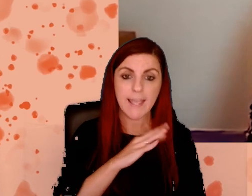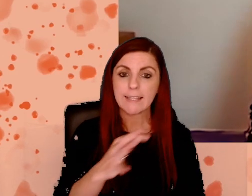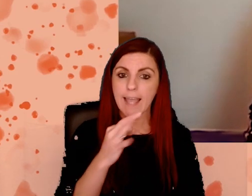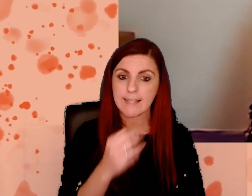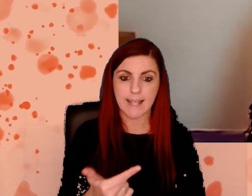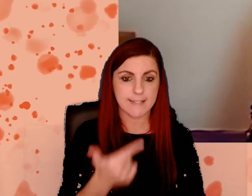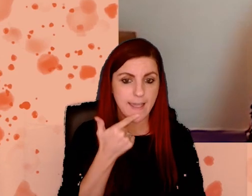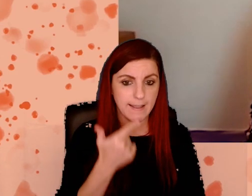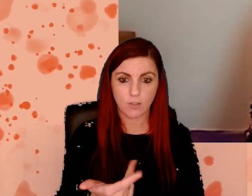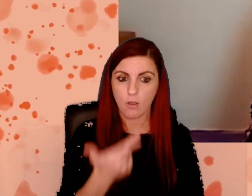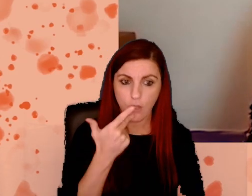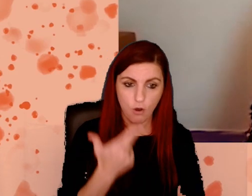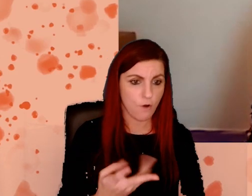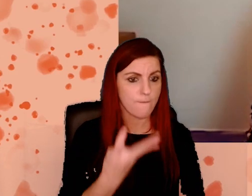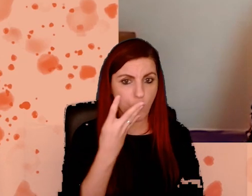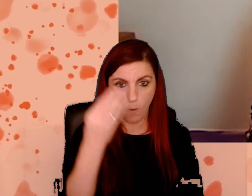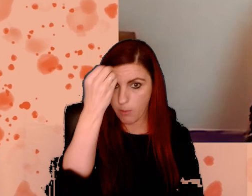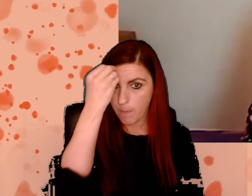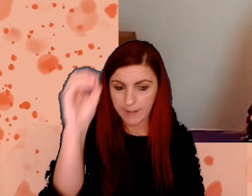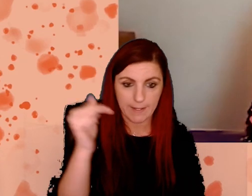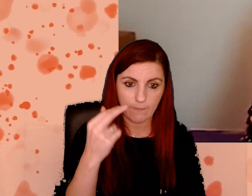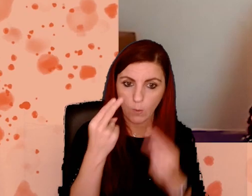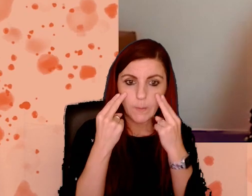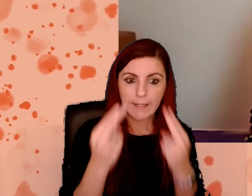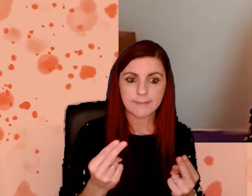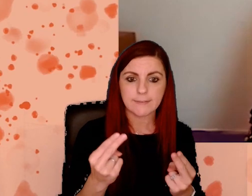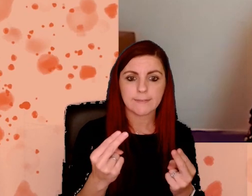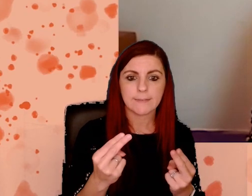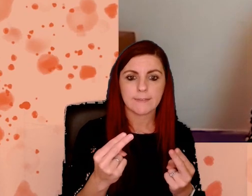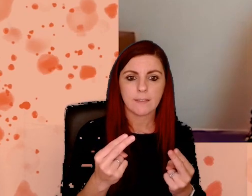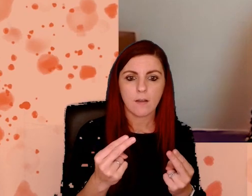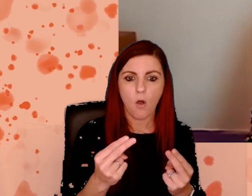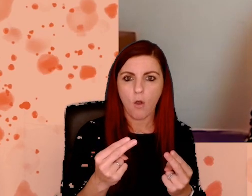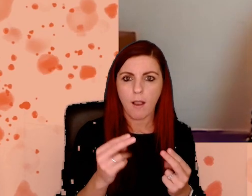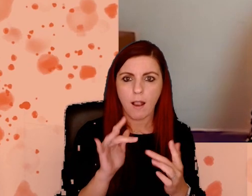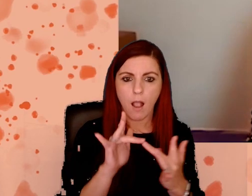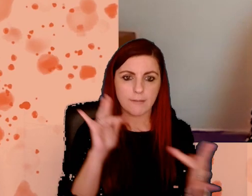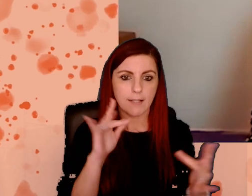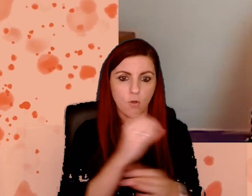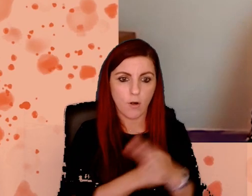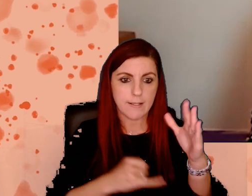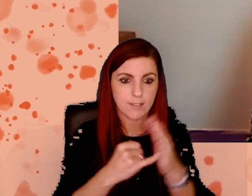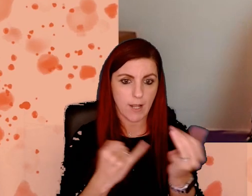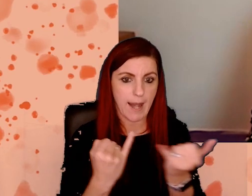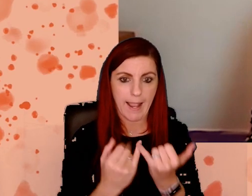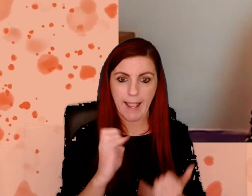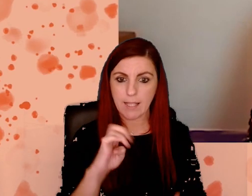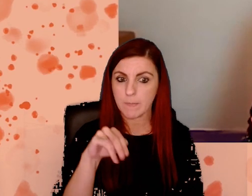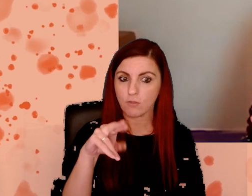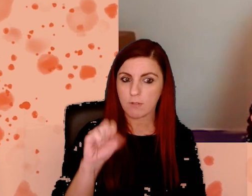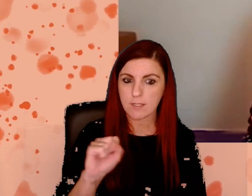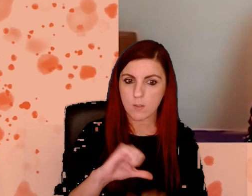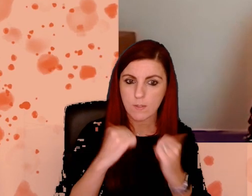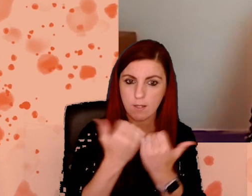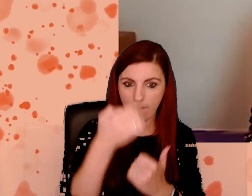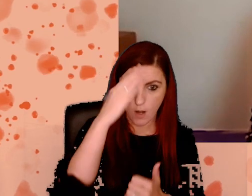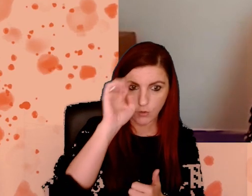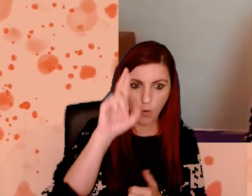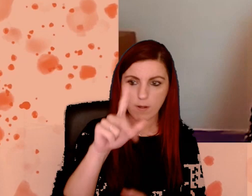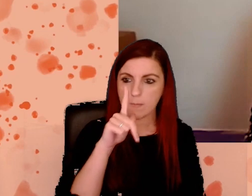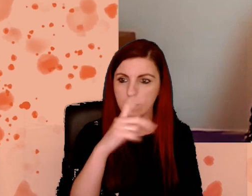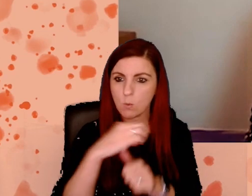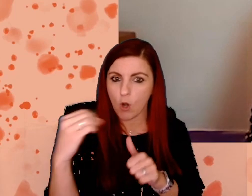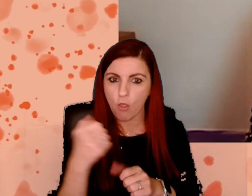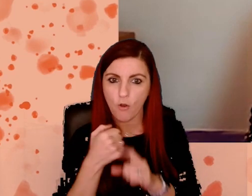a second and a third and a fourth opinion, and come to an organisation like the Endometriosis Association of Ireland, or speak to